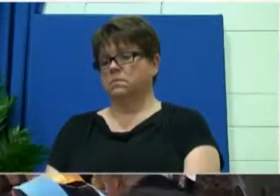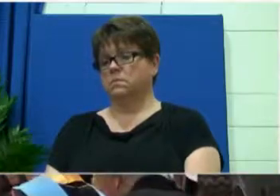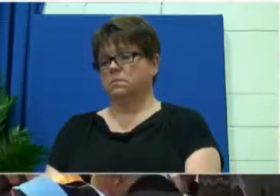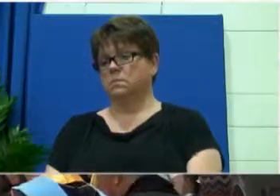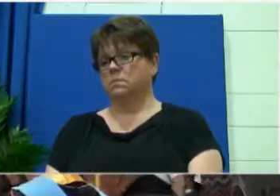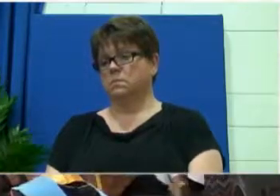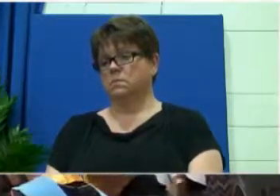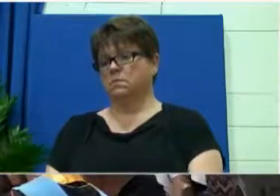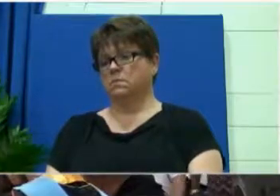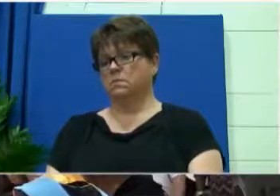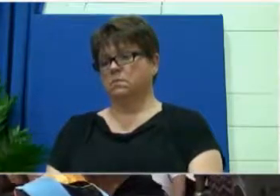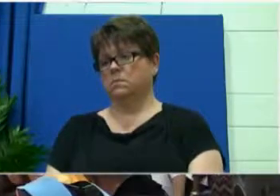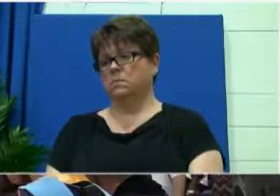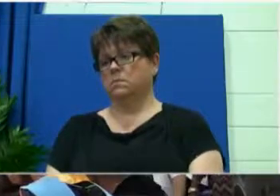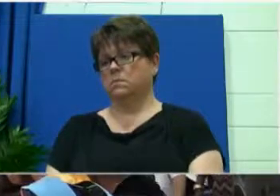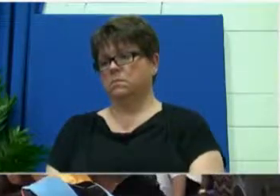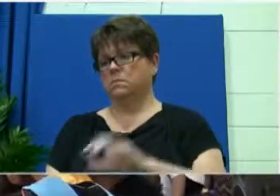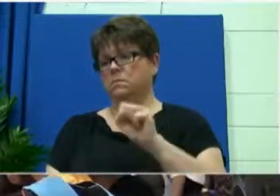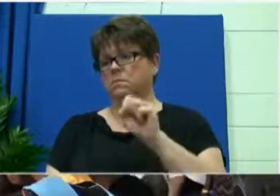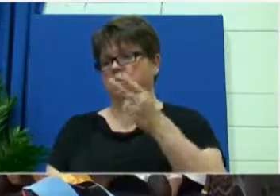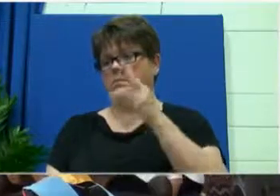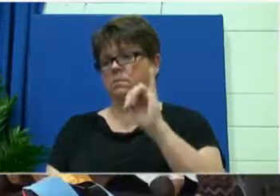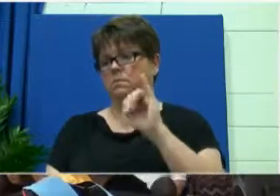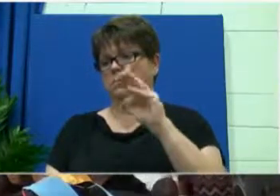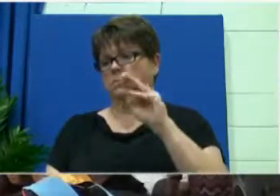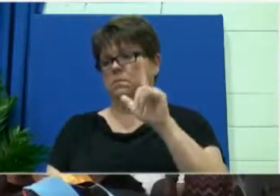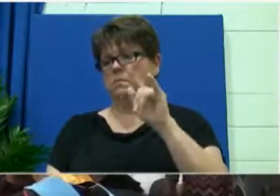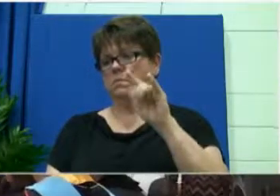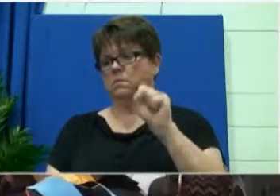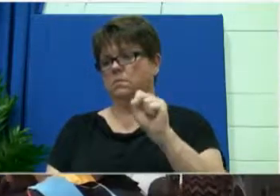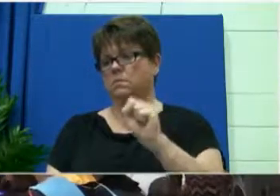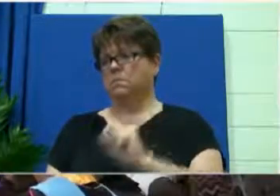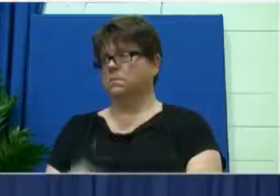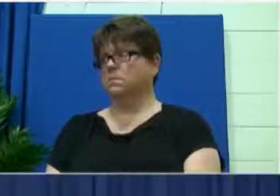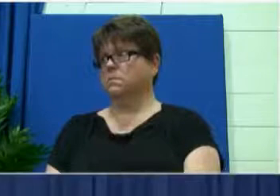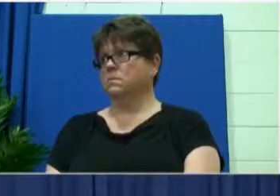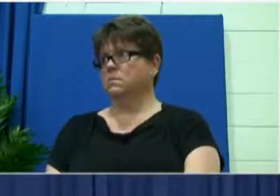Sherry Jean Miles, Associate in Applied Science, Criminal Justice.